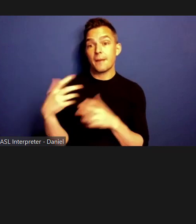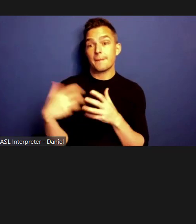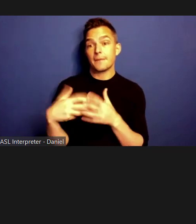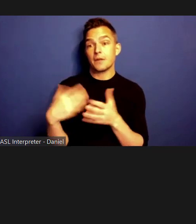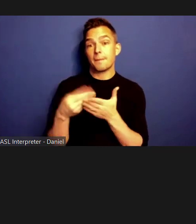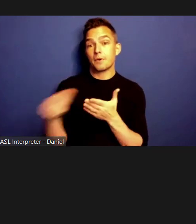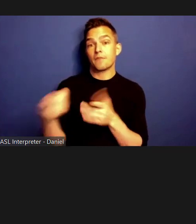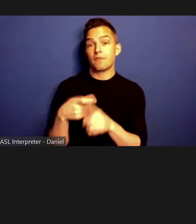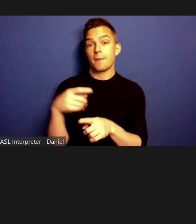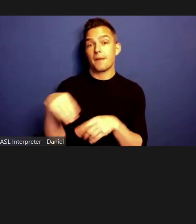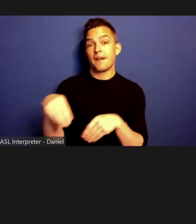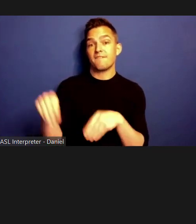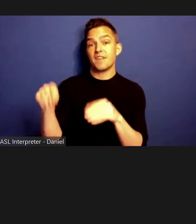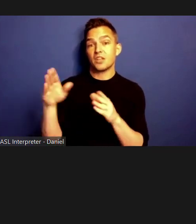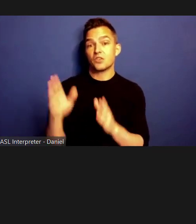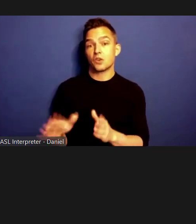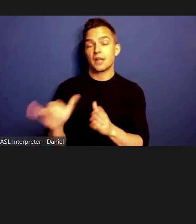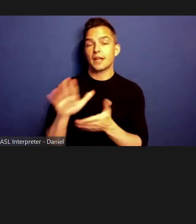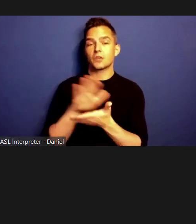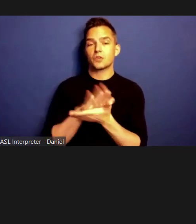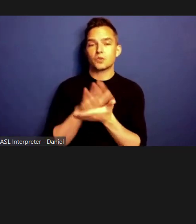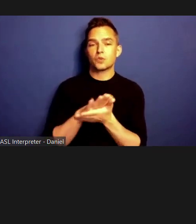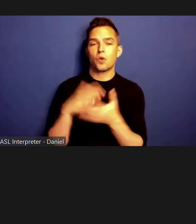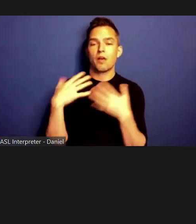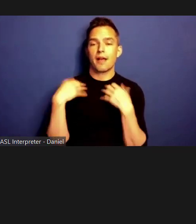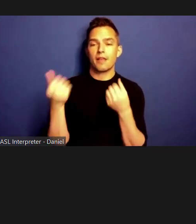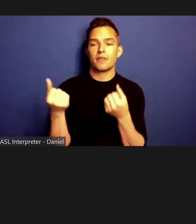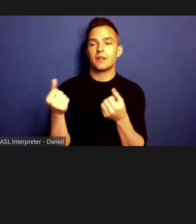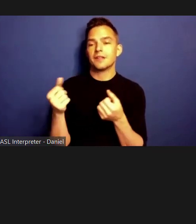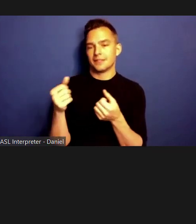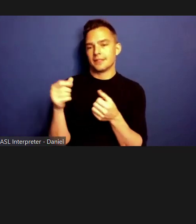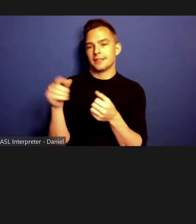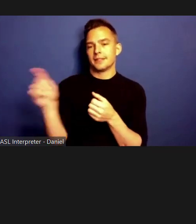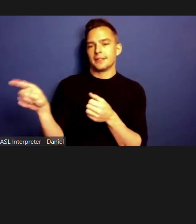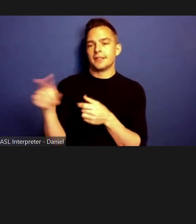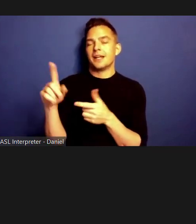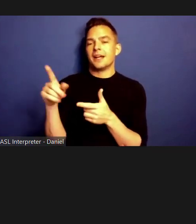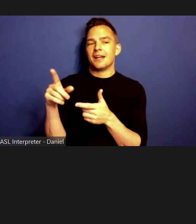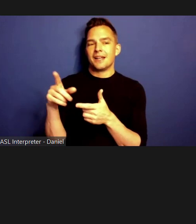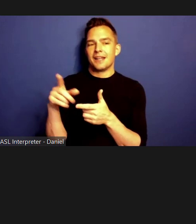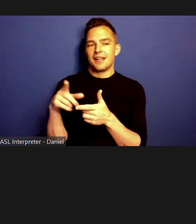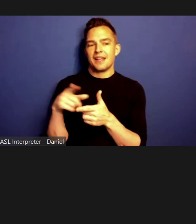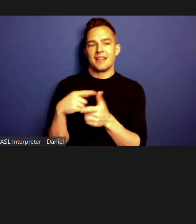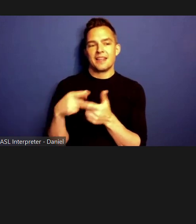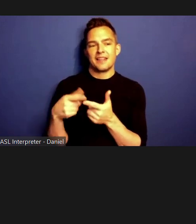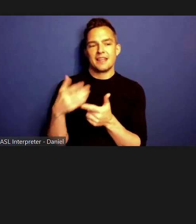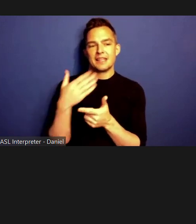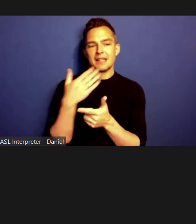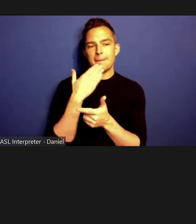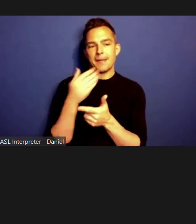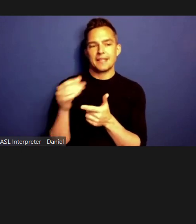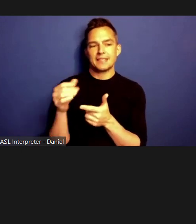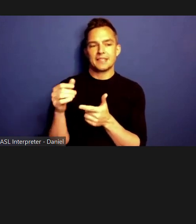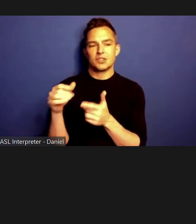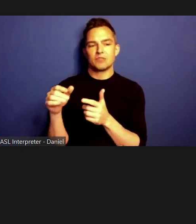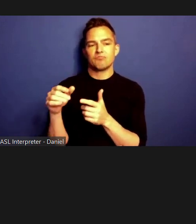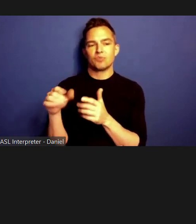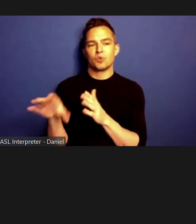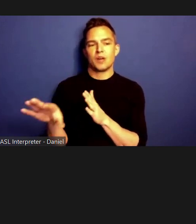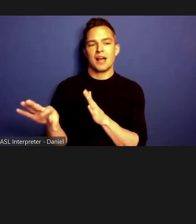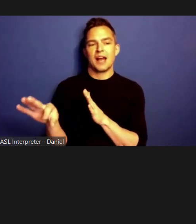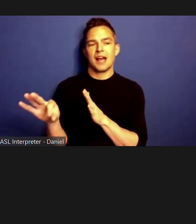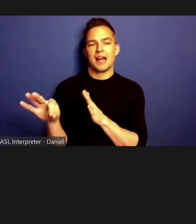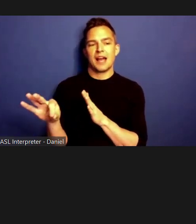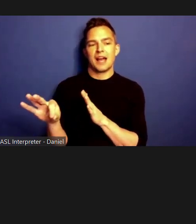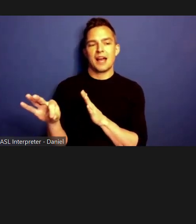from a vendor such as School Health, then the best bet is to identify the brand and